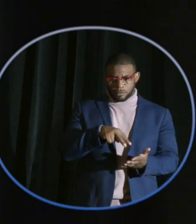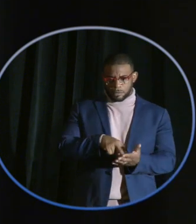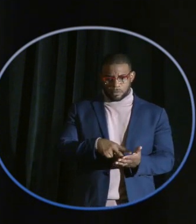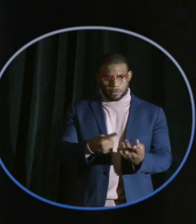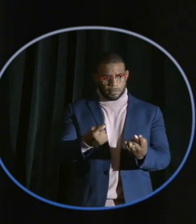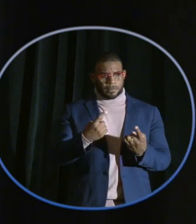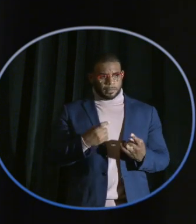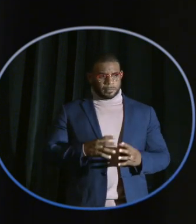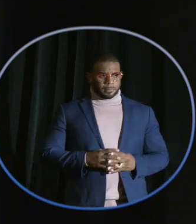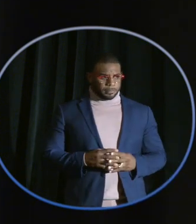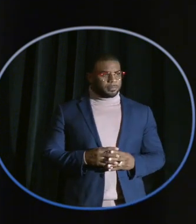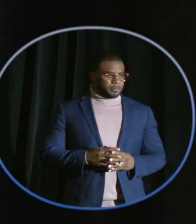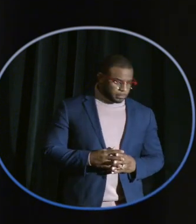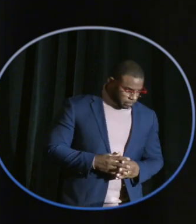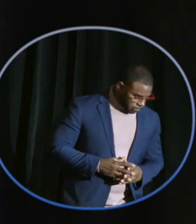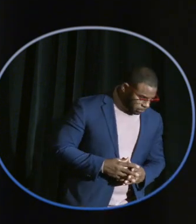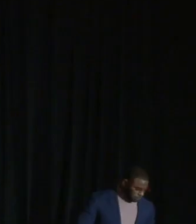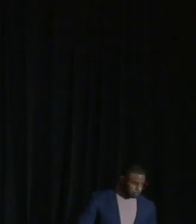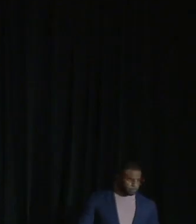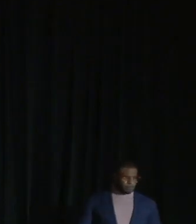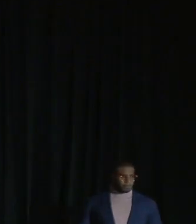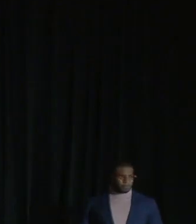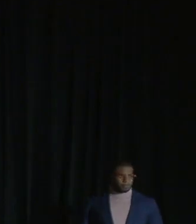he's coming, come on up, Mayor. Thank you.